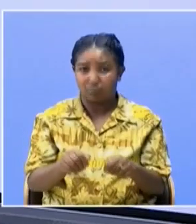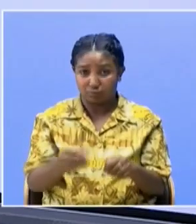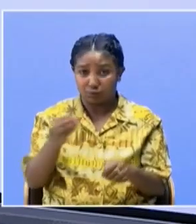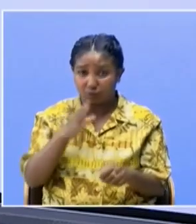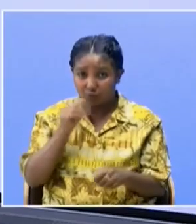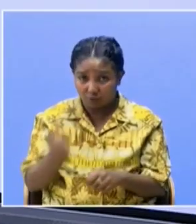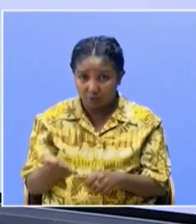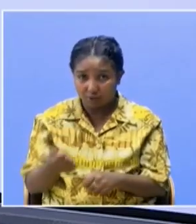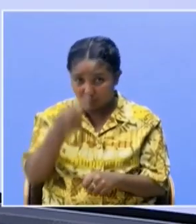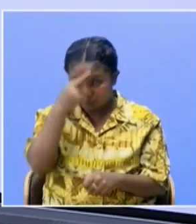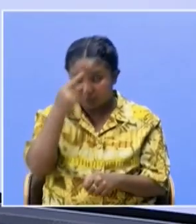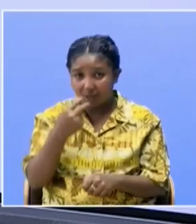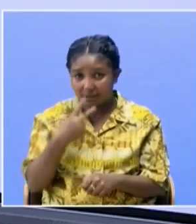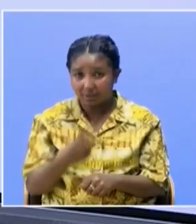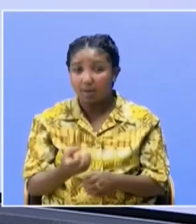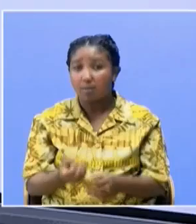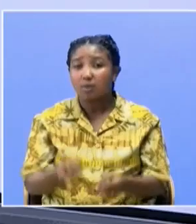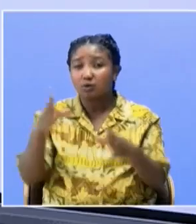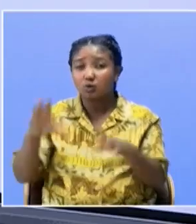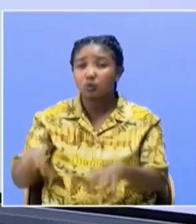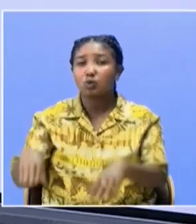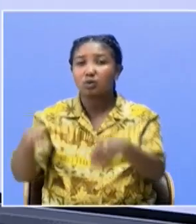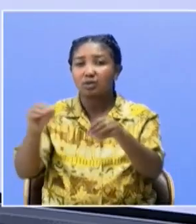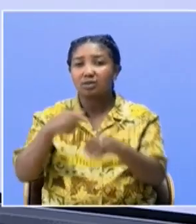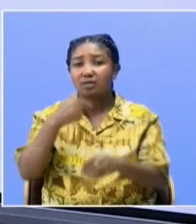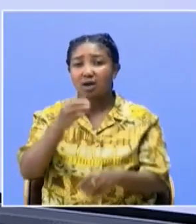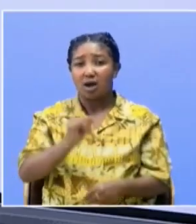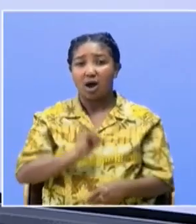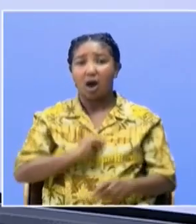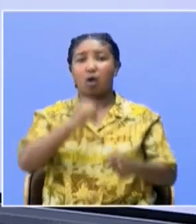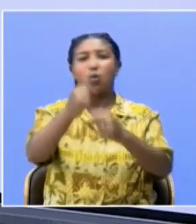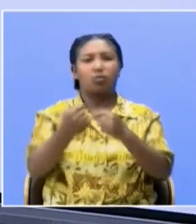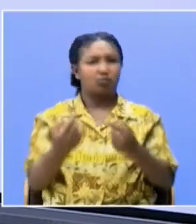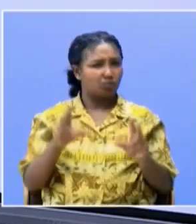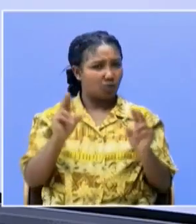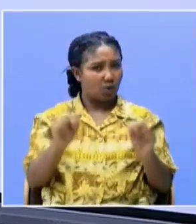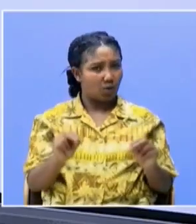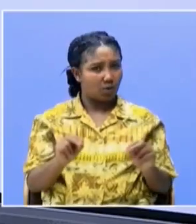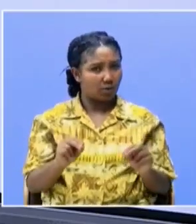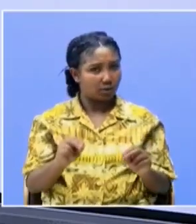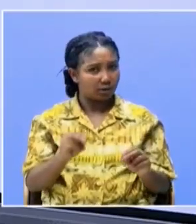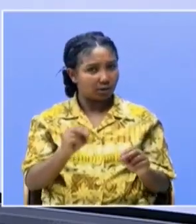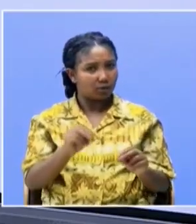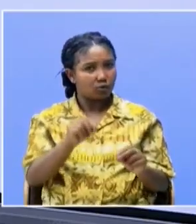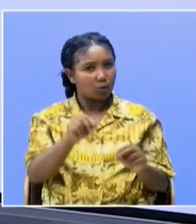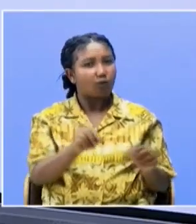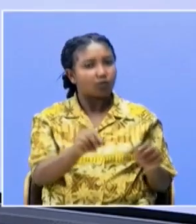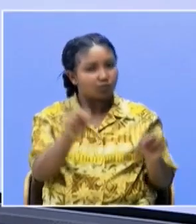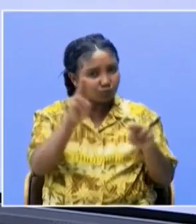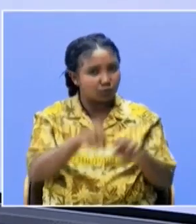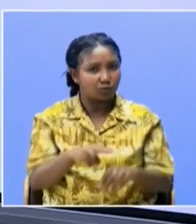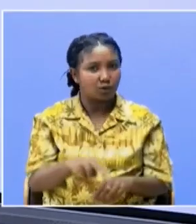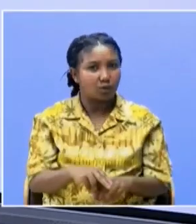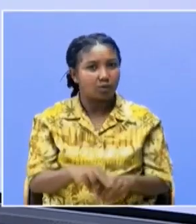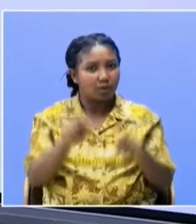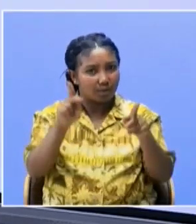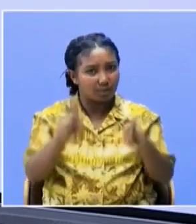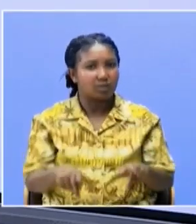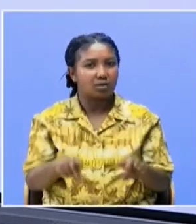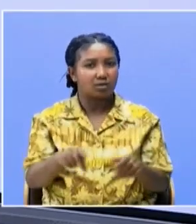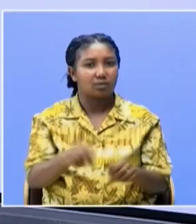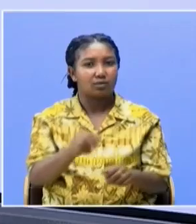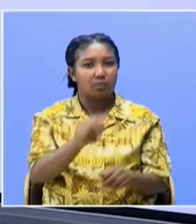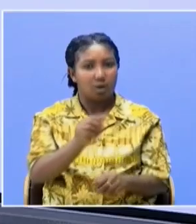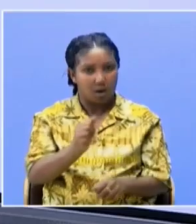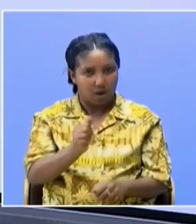forget, because I see most students, they say, I going to. No, that's wrong. You have to put what? The present auxiliaries.